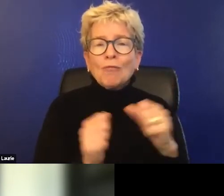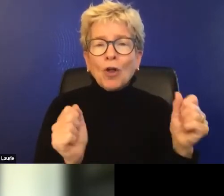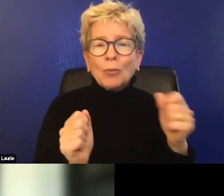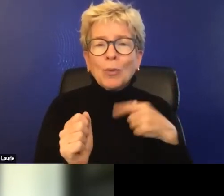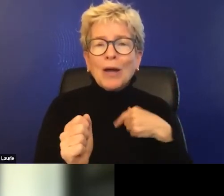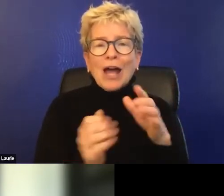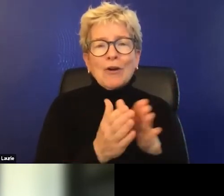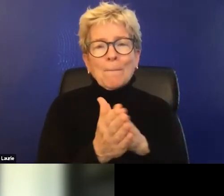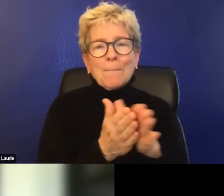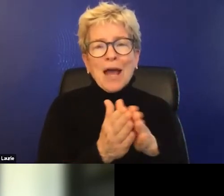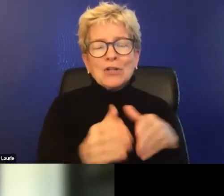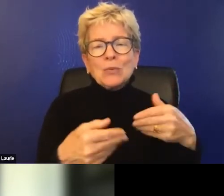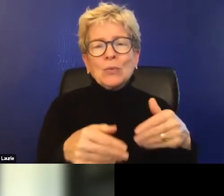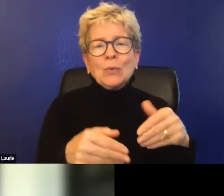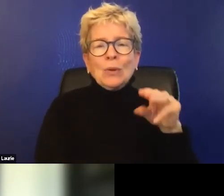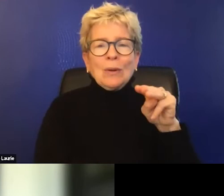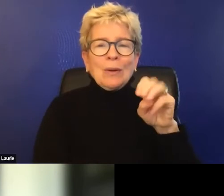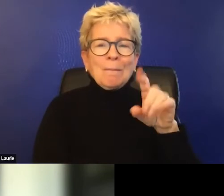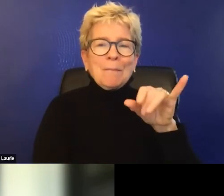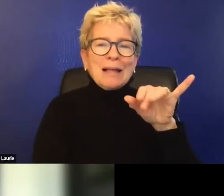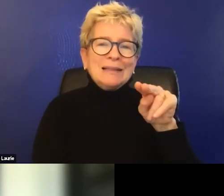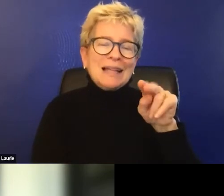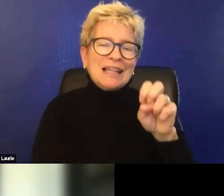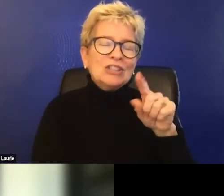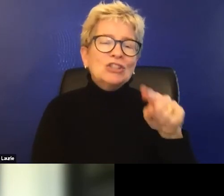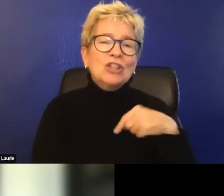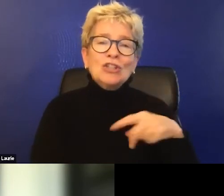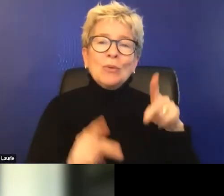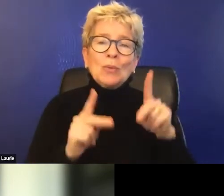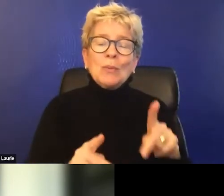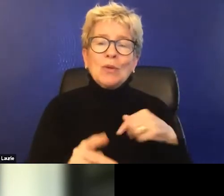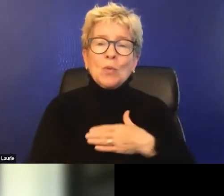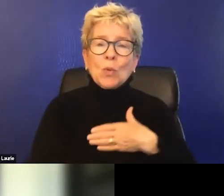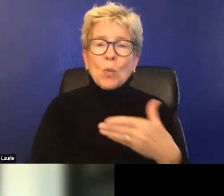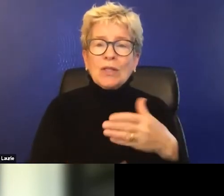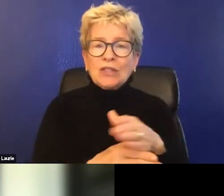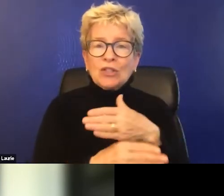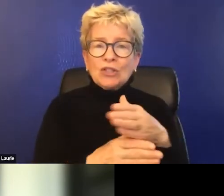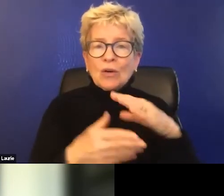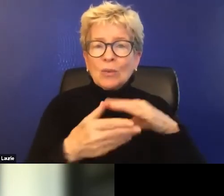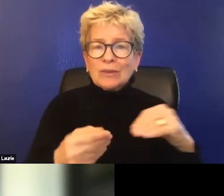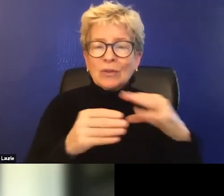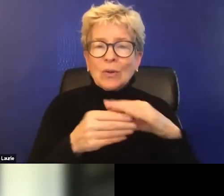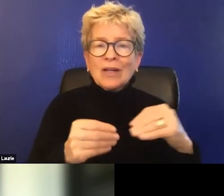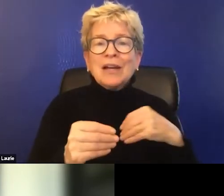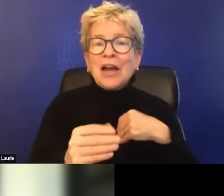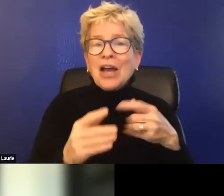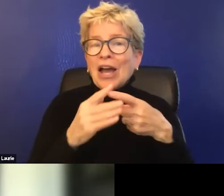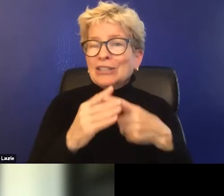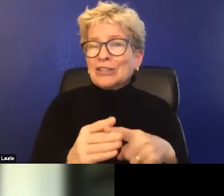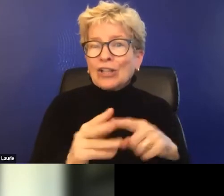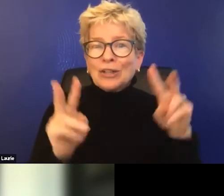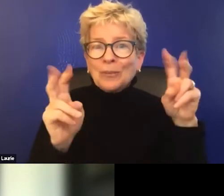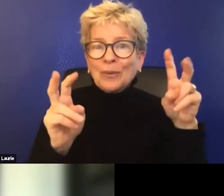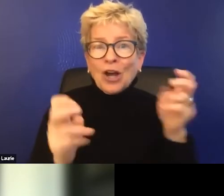passion. Melanie is a human who is willing to share her story and, if need be, stir up some good trouble, as Congressman